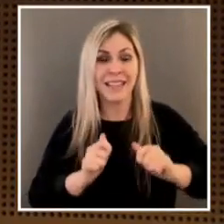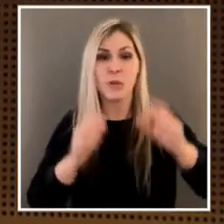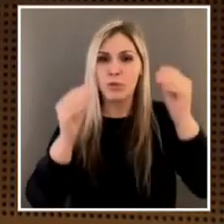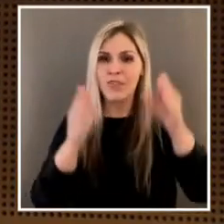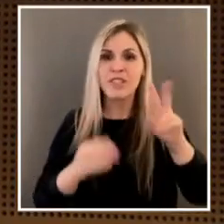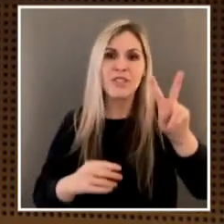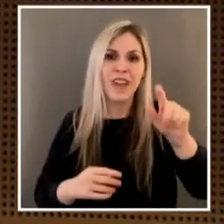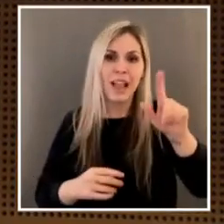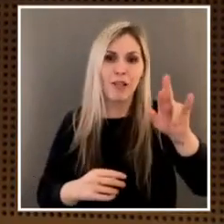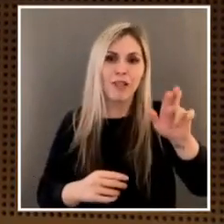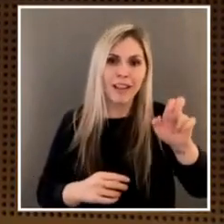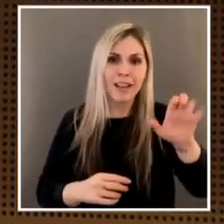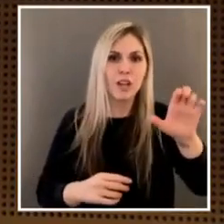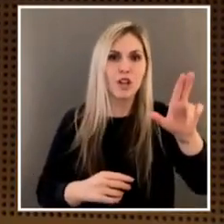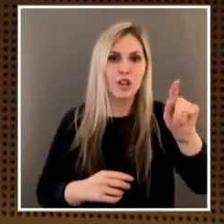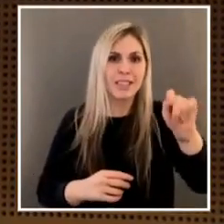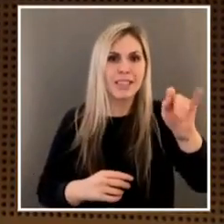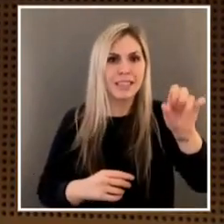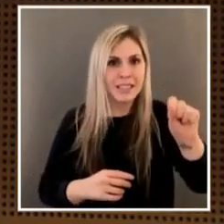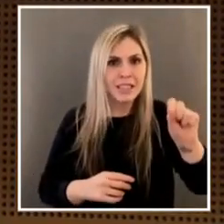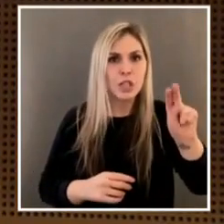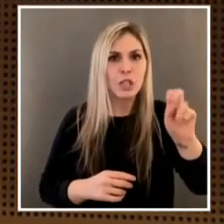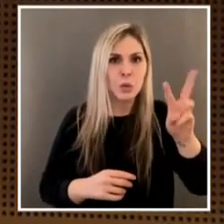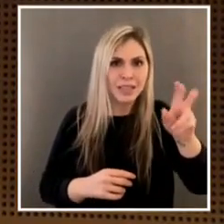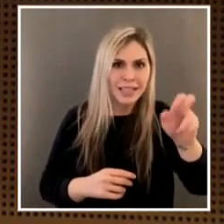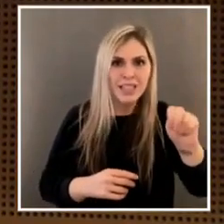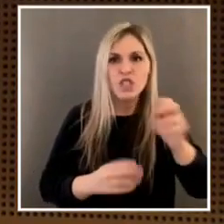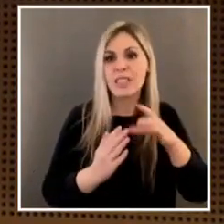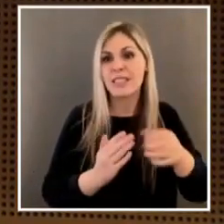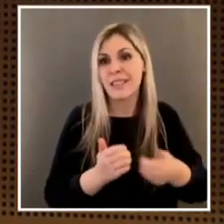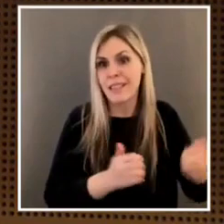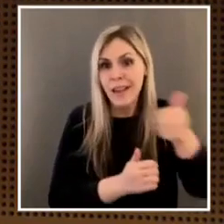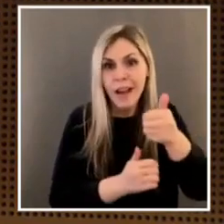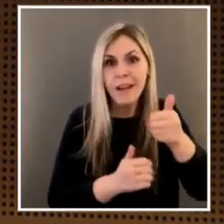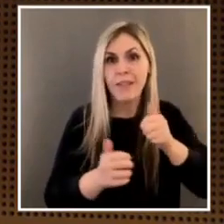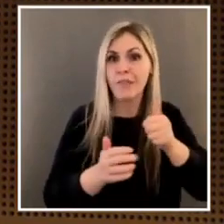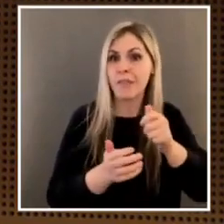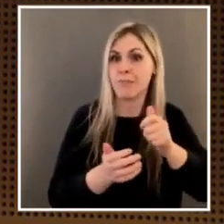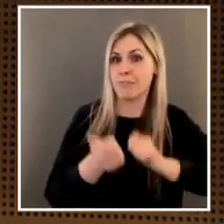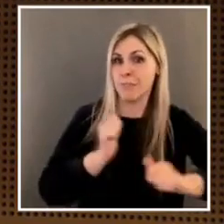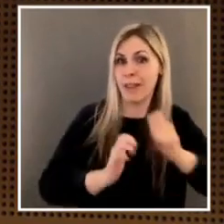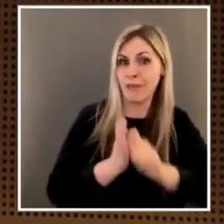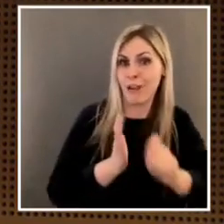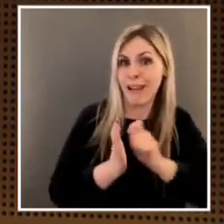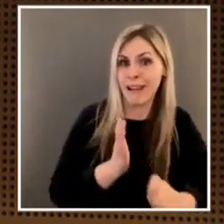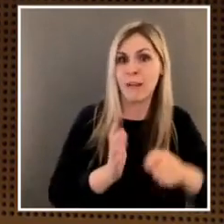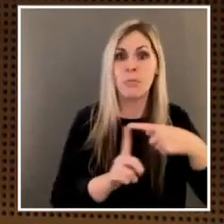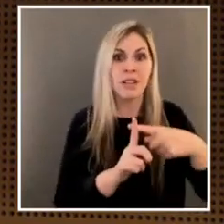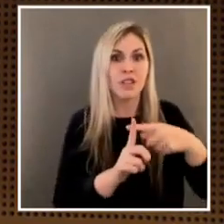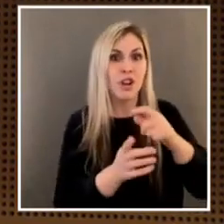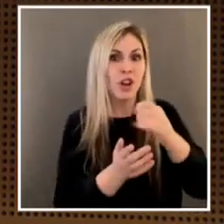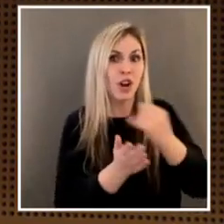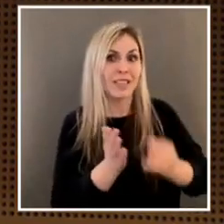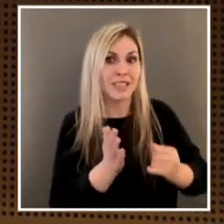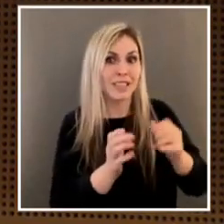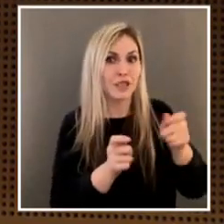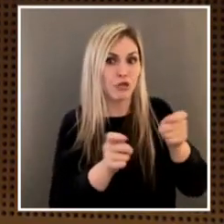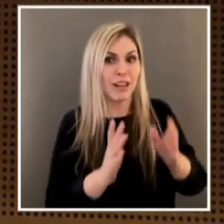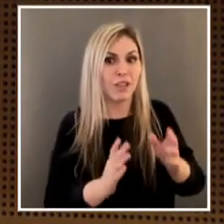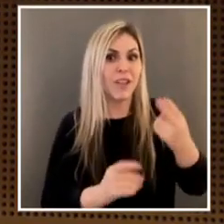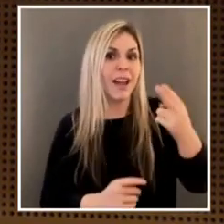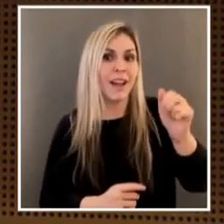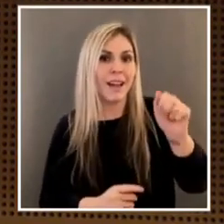head of directing and playwriting for the UW School of Drama, and she's artistic director of the Hansberry Project,